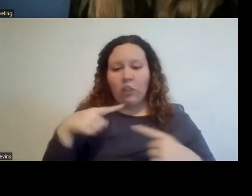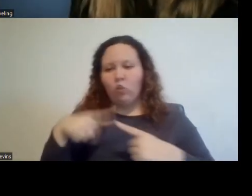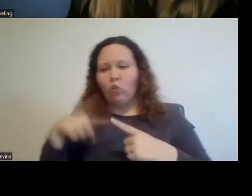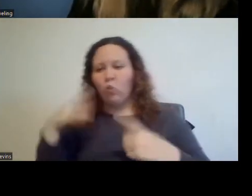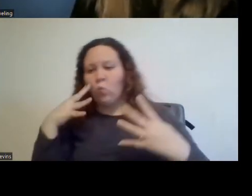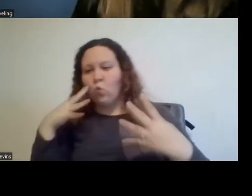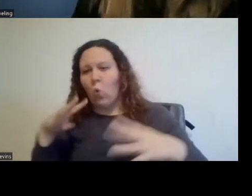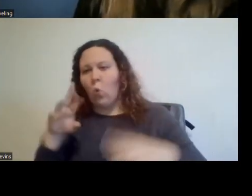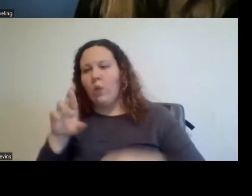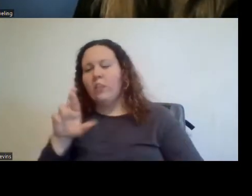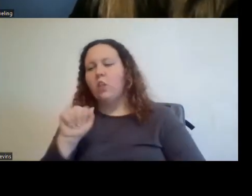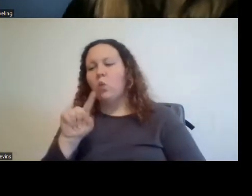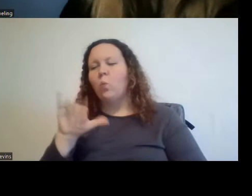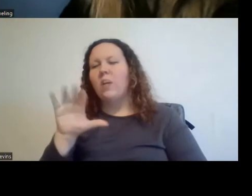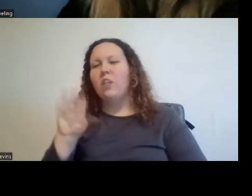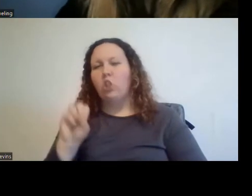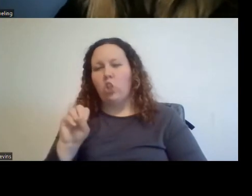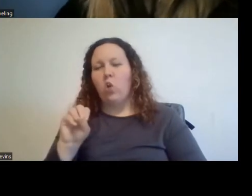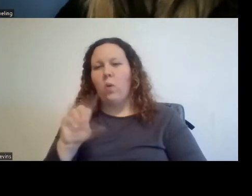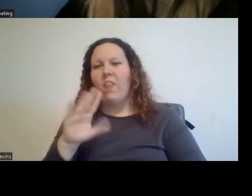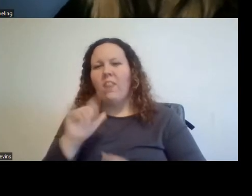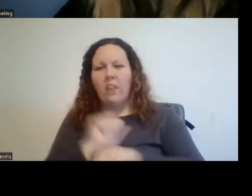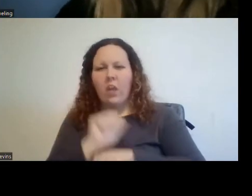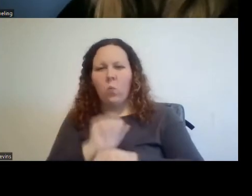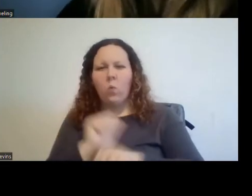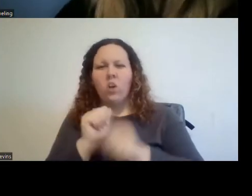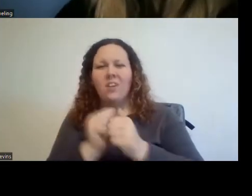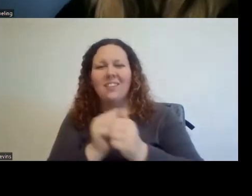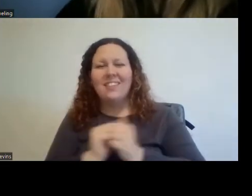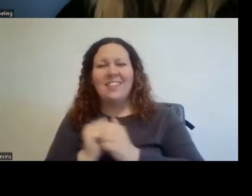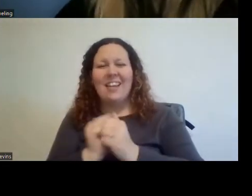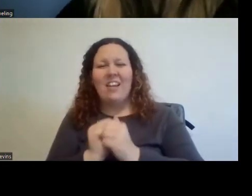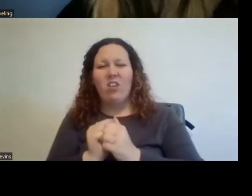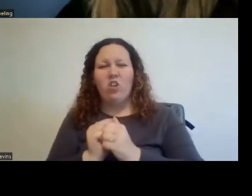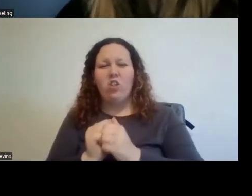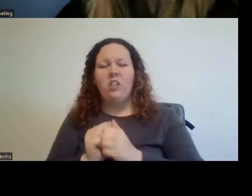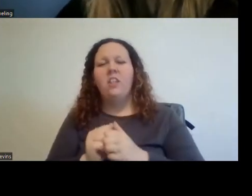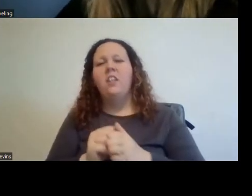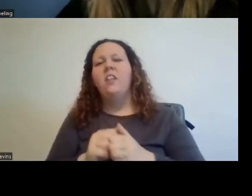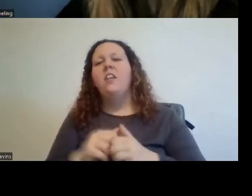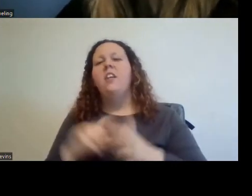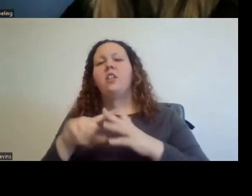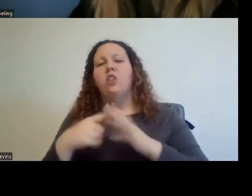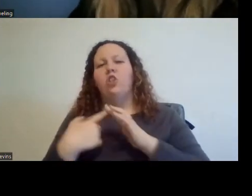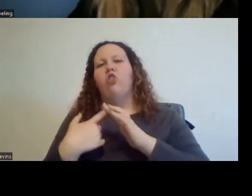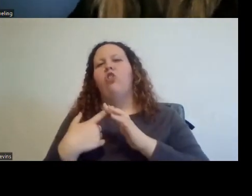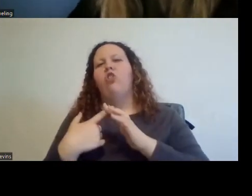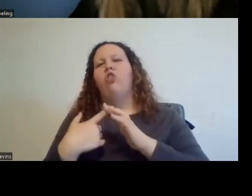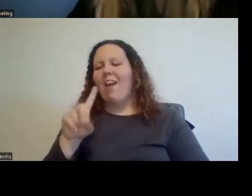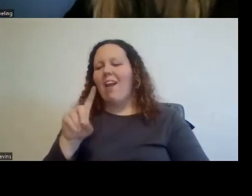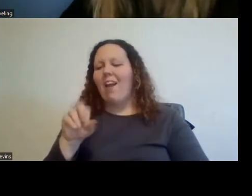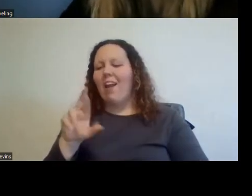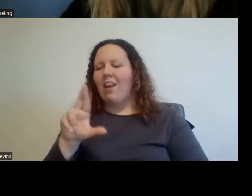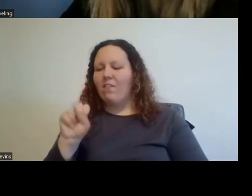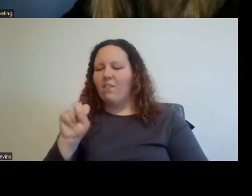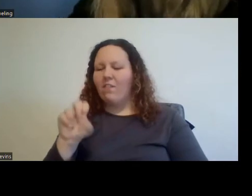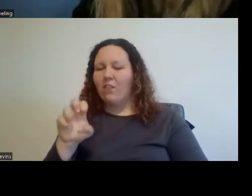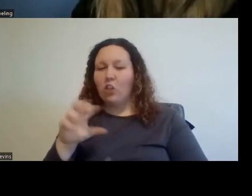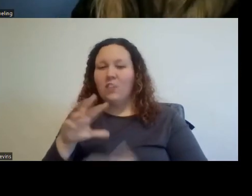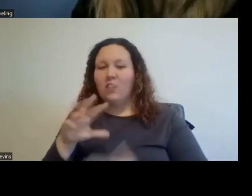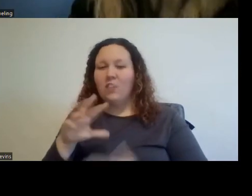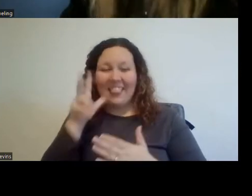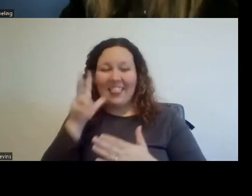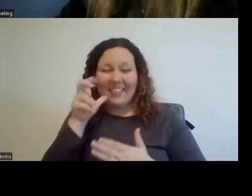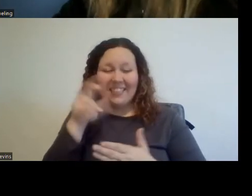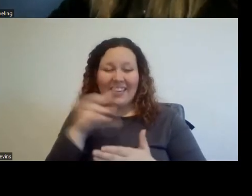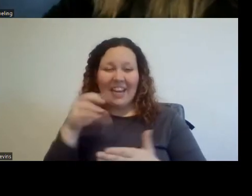because noise and reverberation work together to create an adverse listening and learning environment. Like I said, I say things over